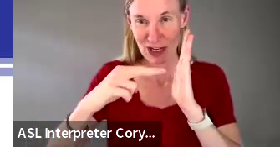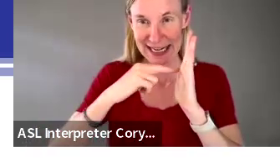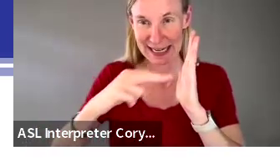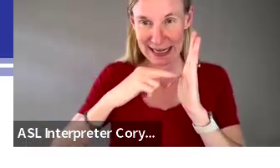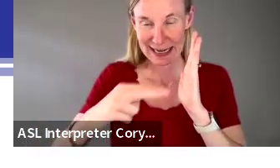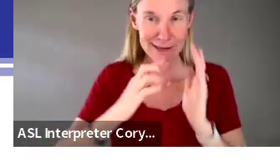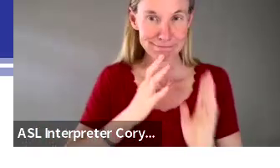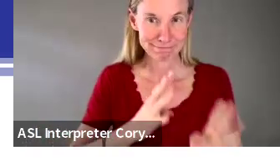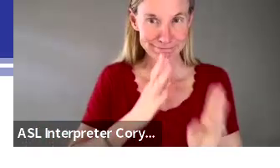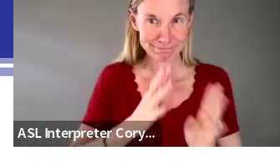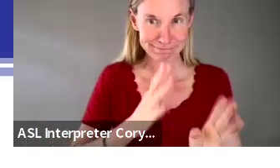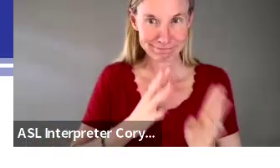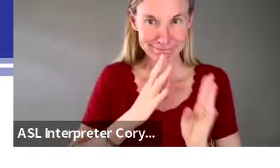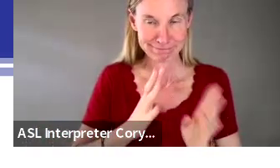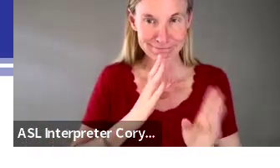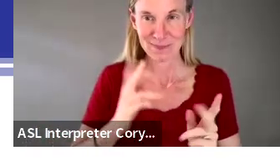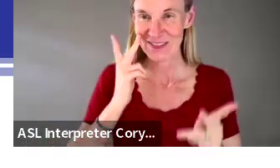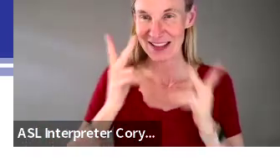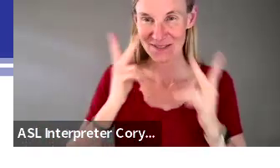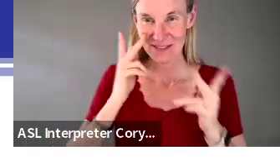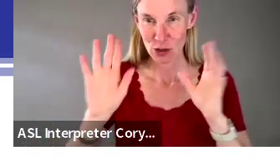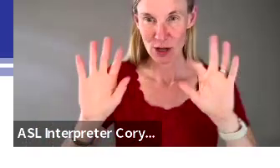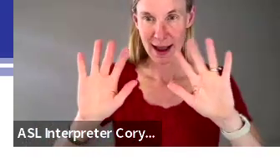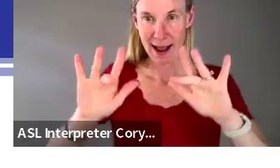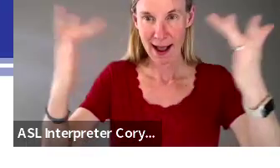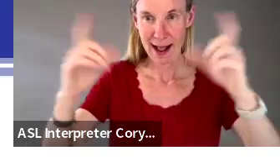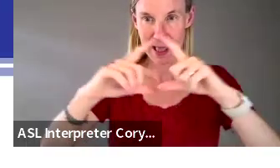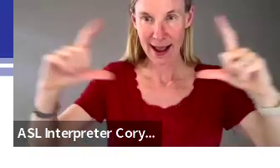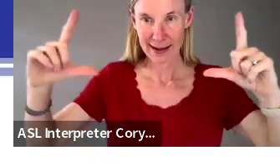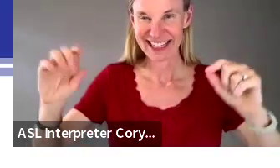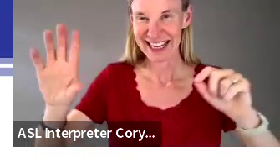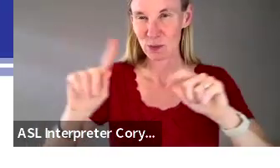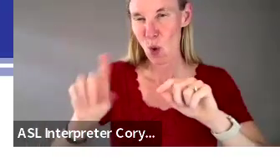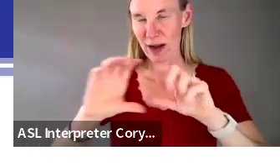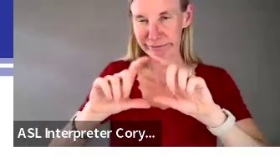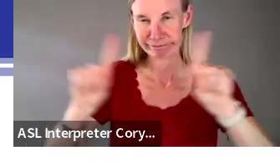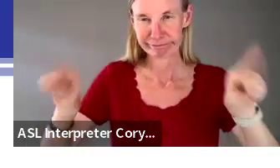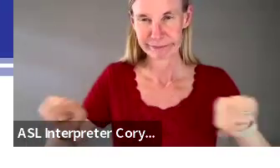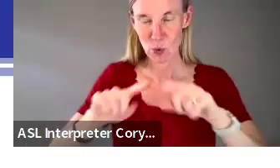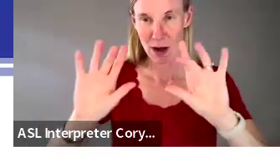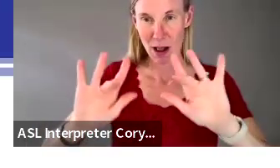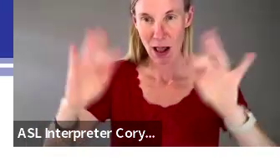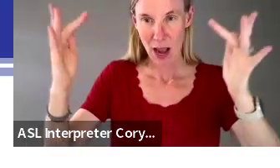it. It's also going to visually highlight it in a square, and I have an example.